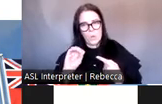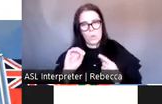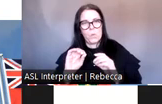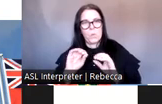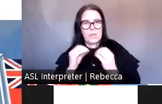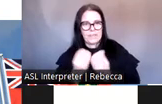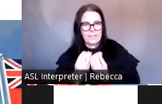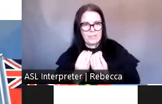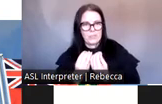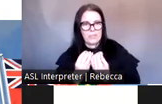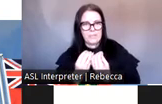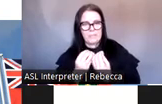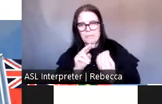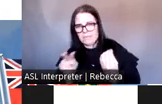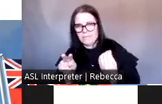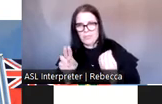Sorry, I was just glancing back at the chat again.